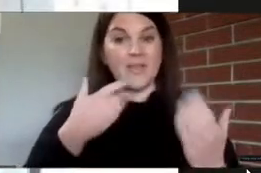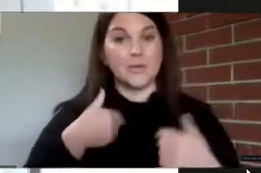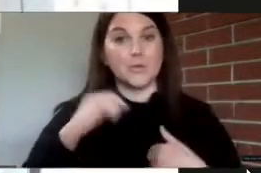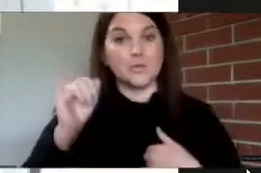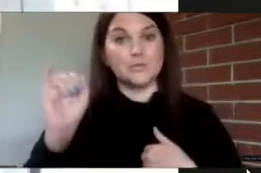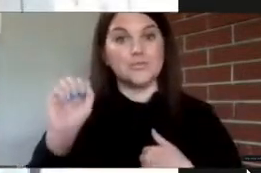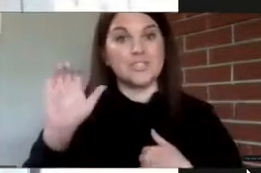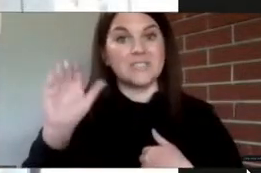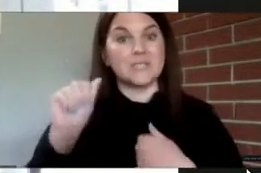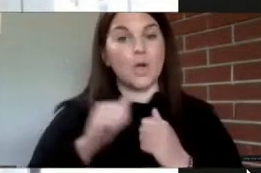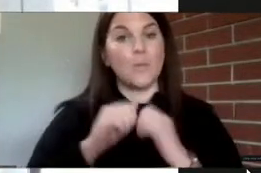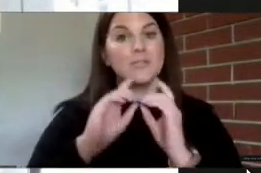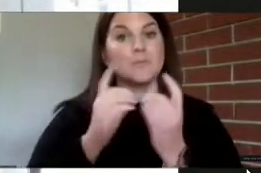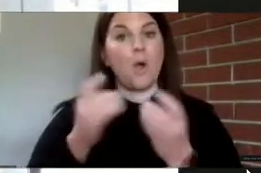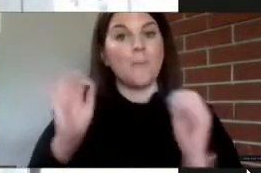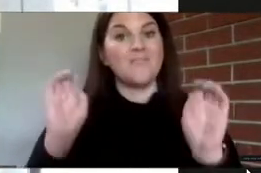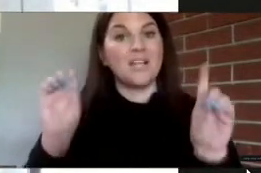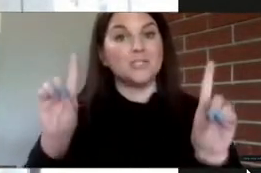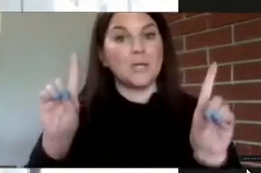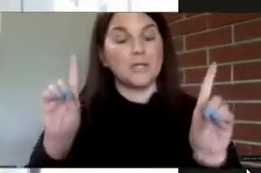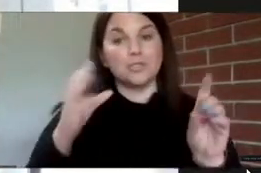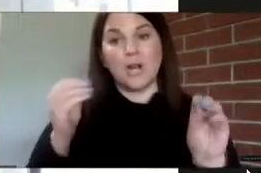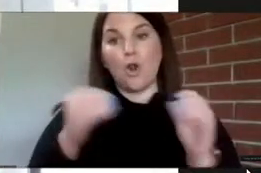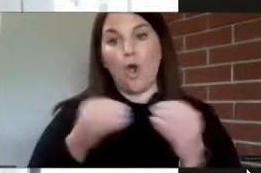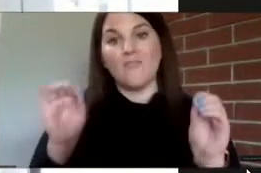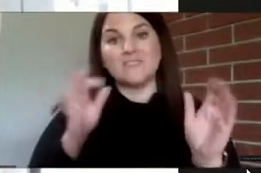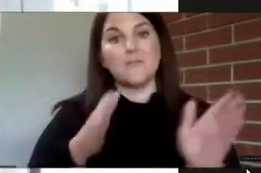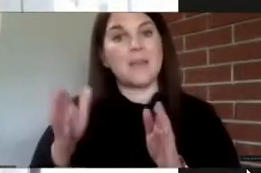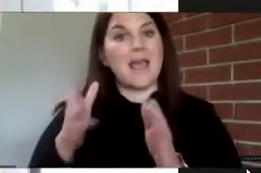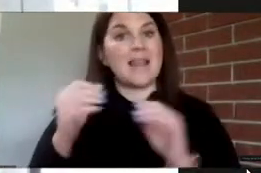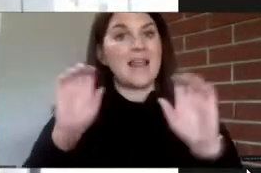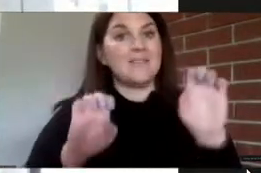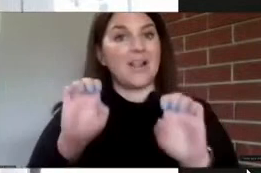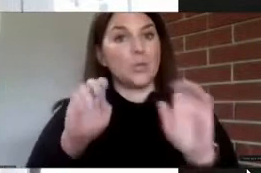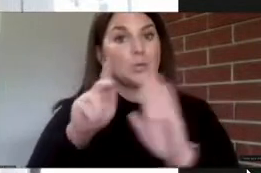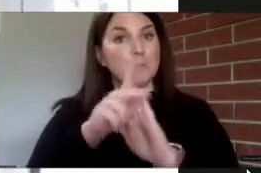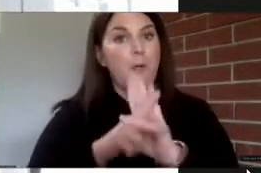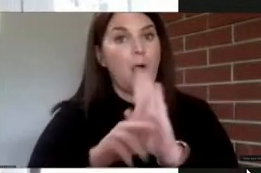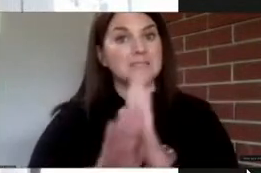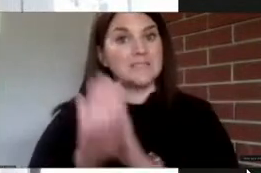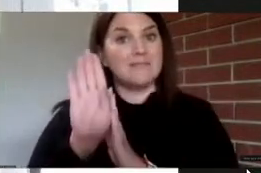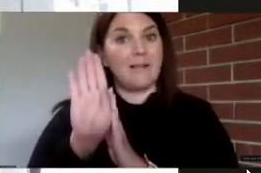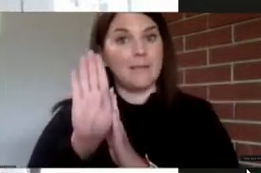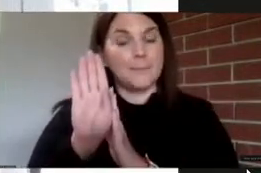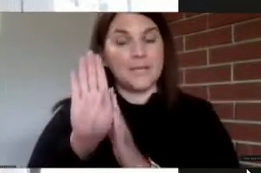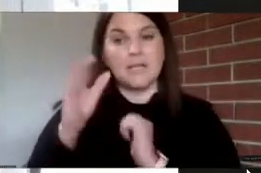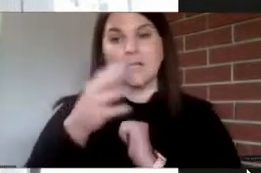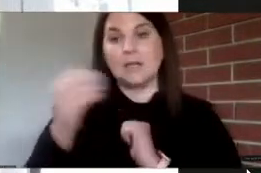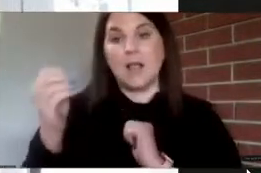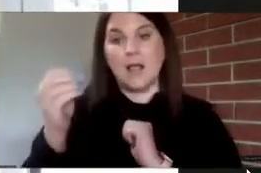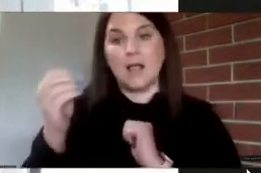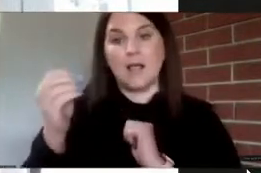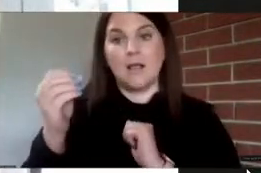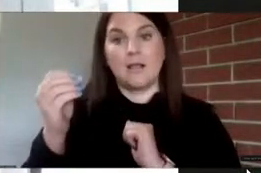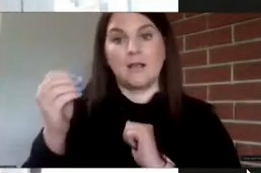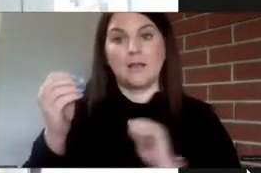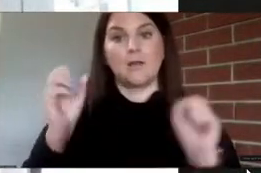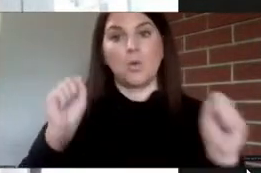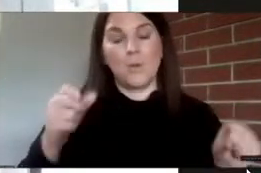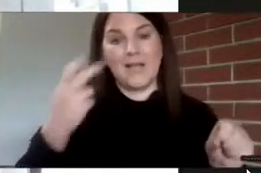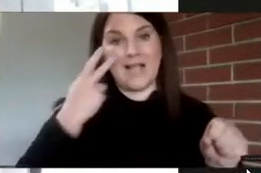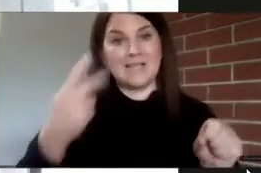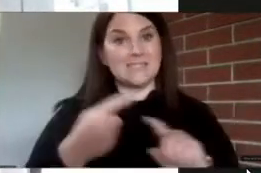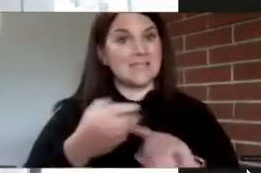Kardashian with the Department of Education in the Office of Planning, Evaluation, and Policy Development. And I think we can see from the